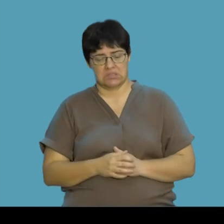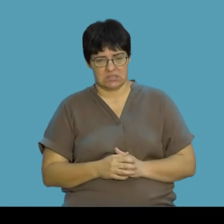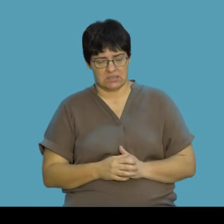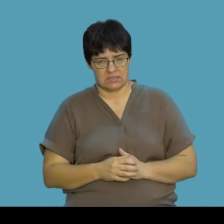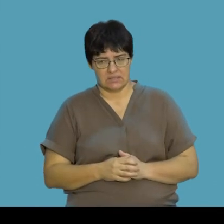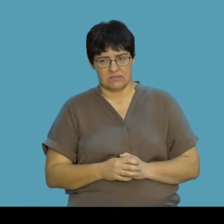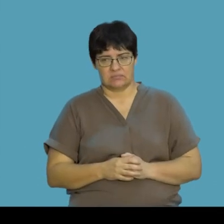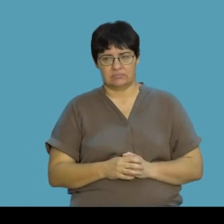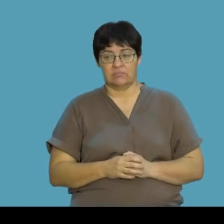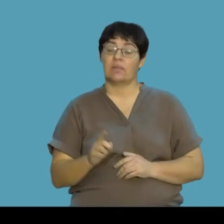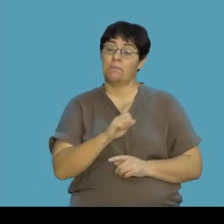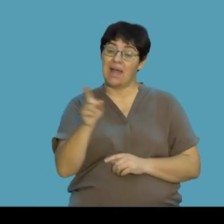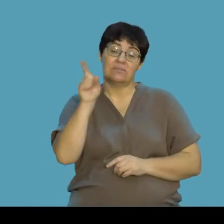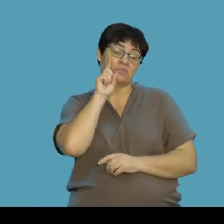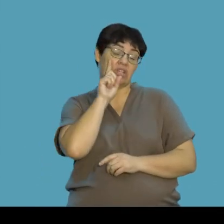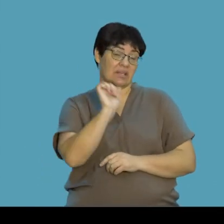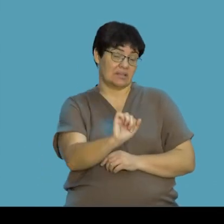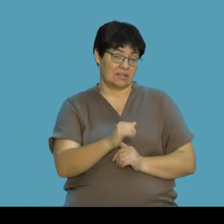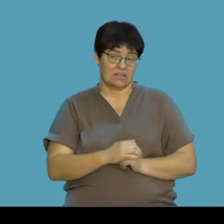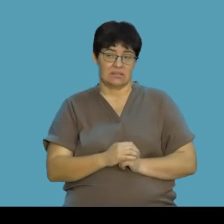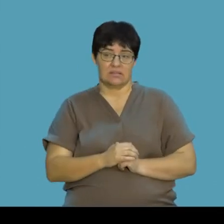then again, if you check,